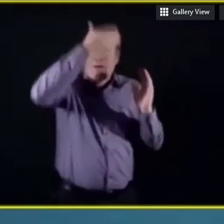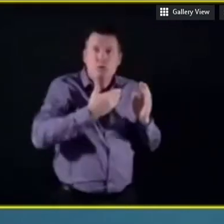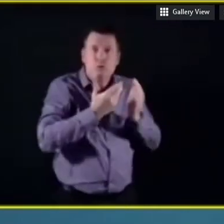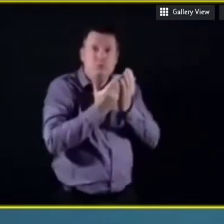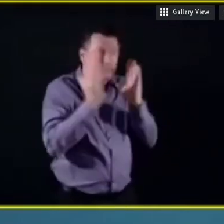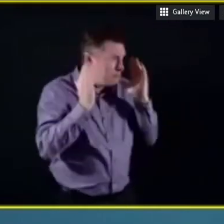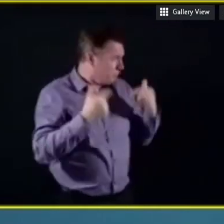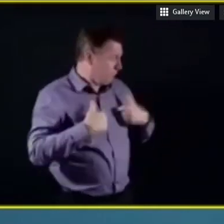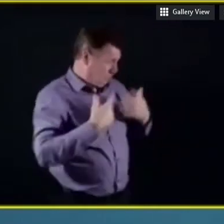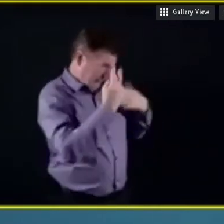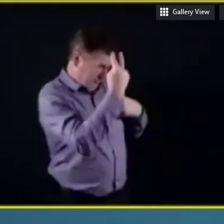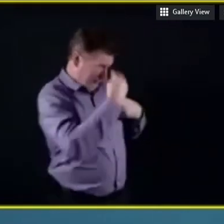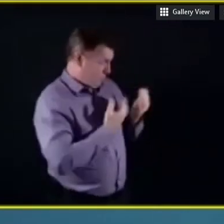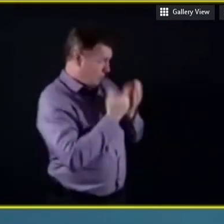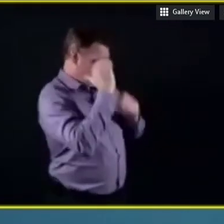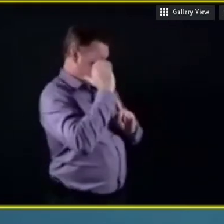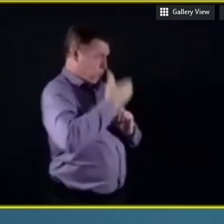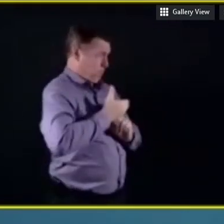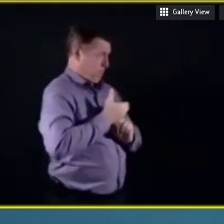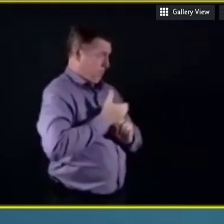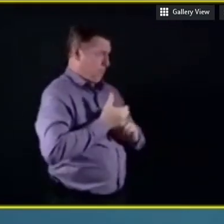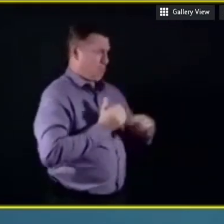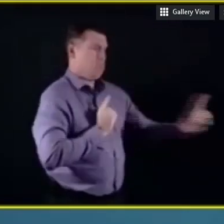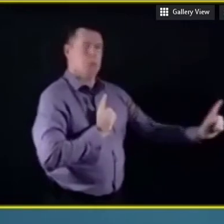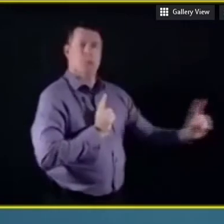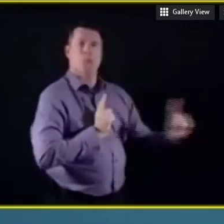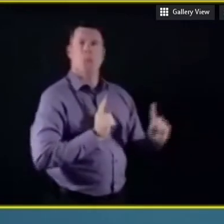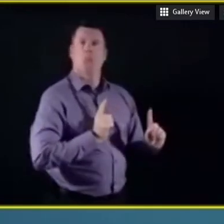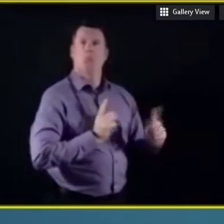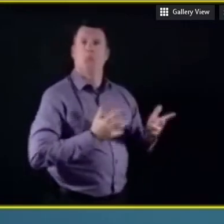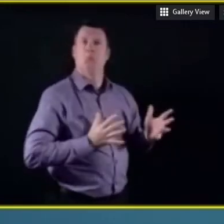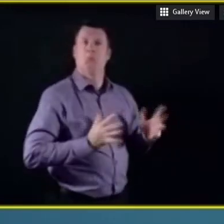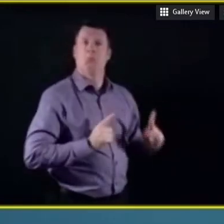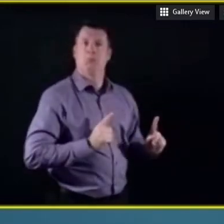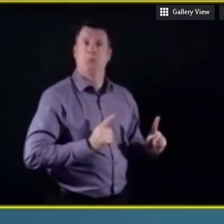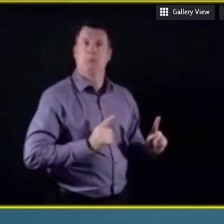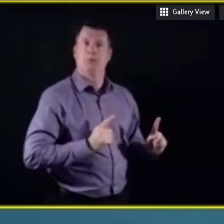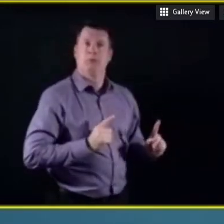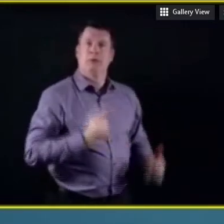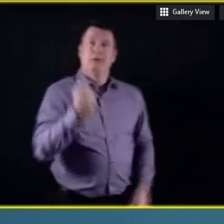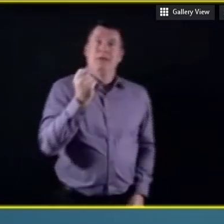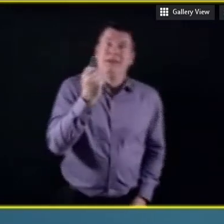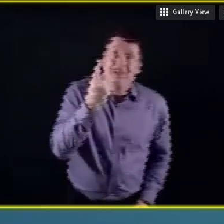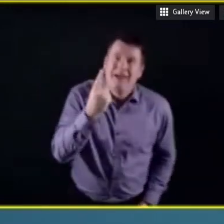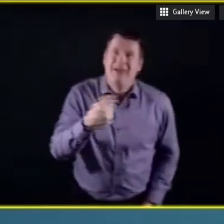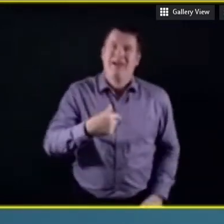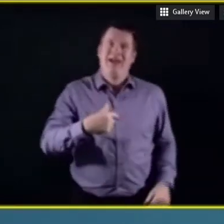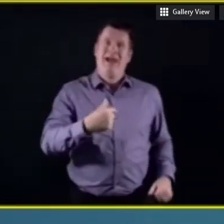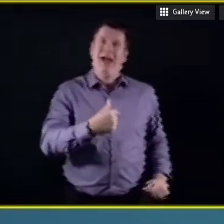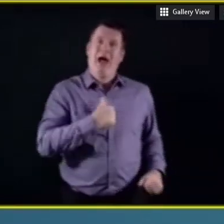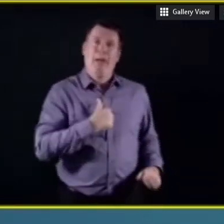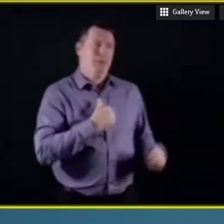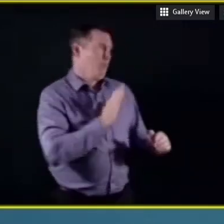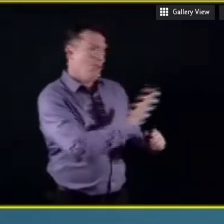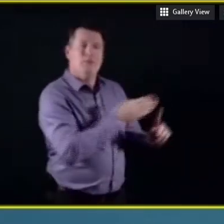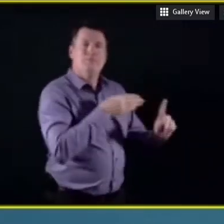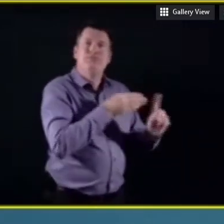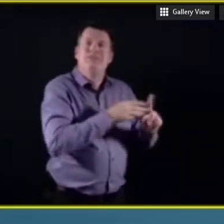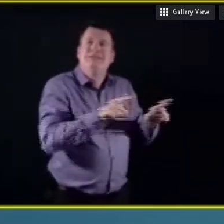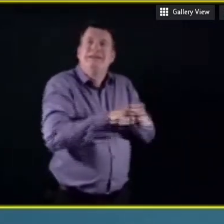my patients, so they know me, and that's a level of comfort in itself. And have you had any comments from patients after a visit like